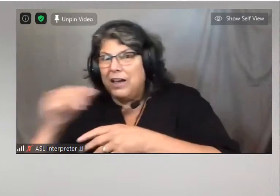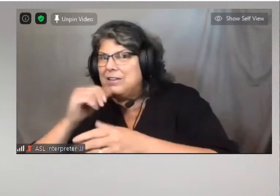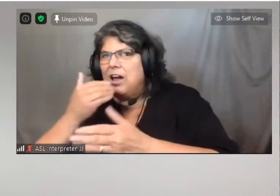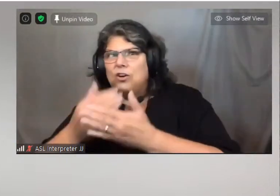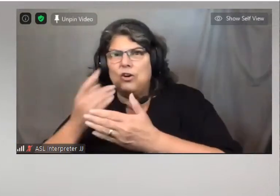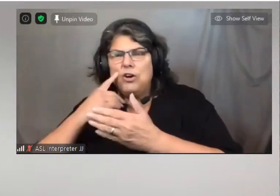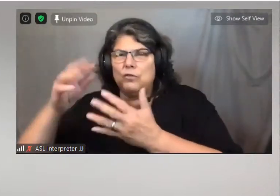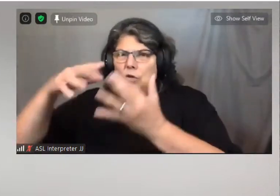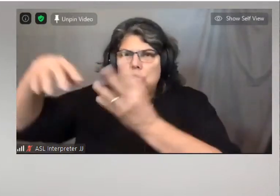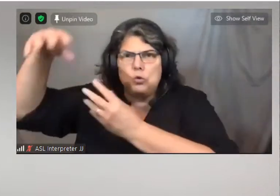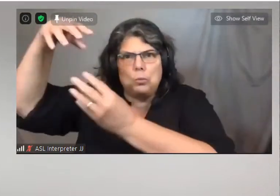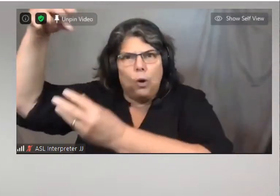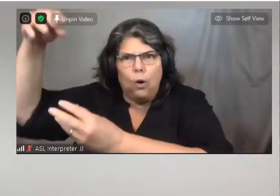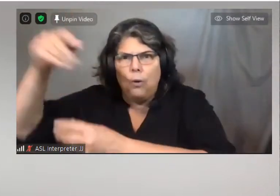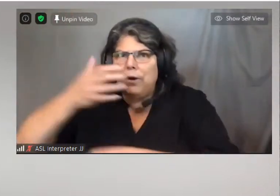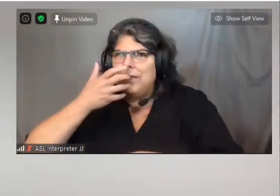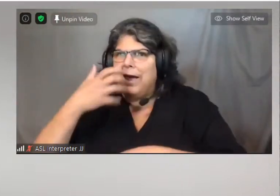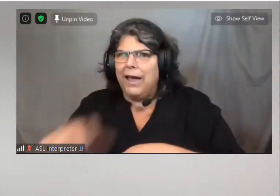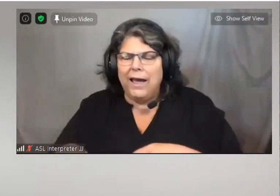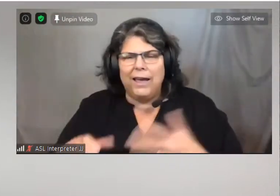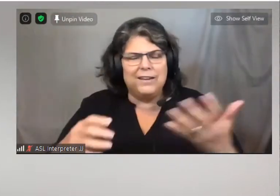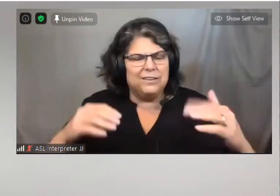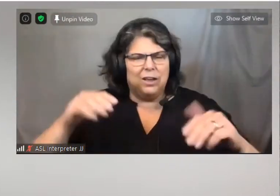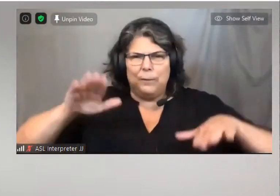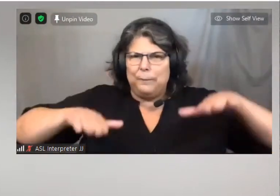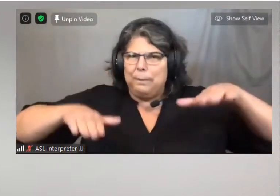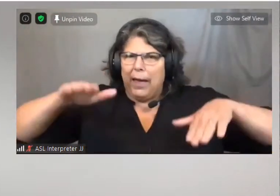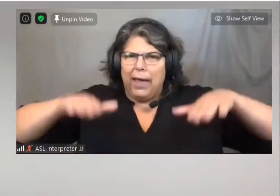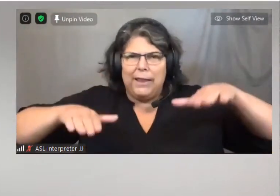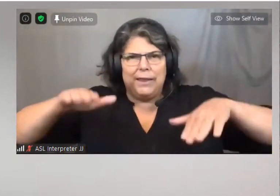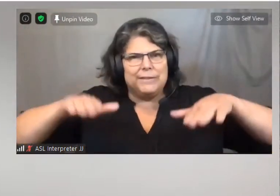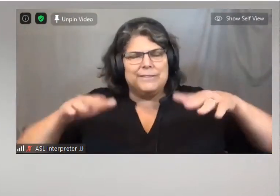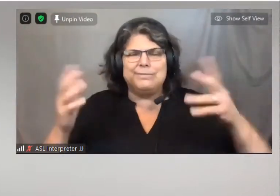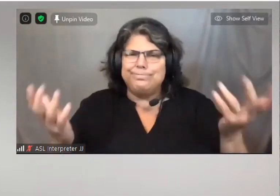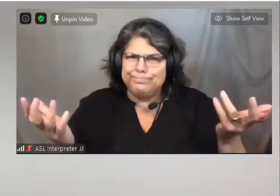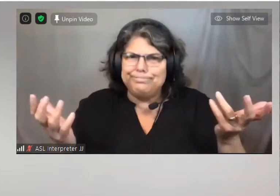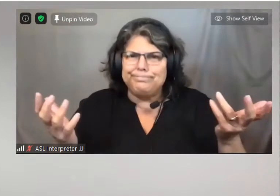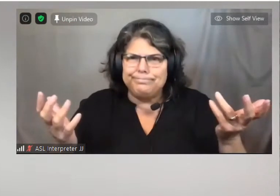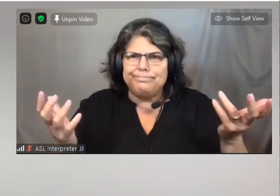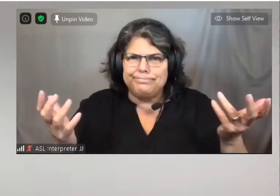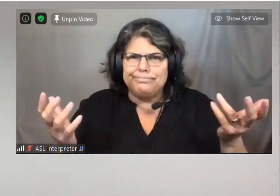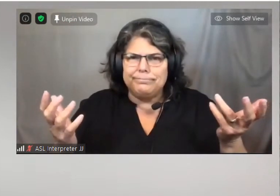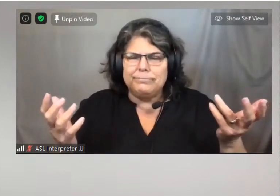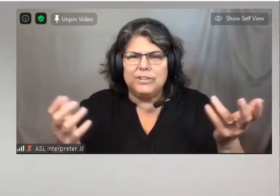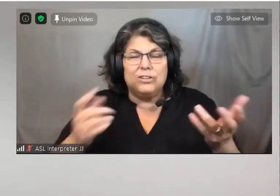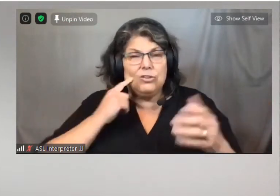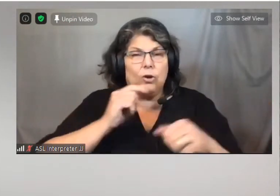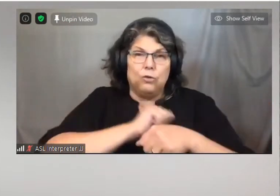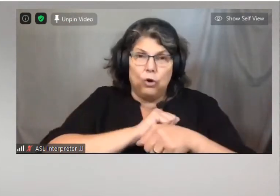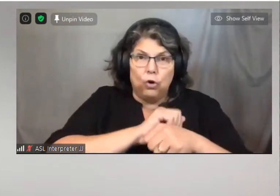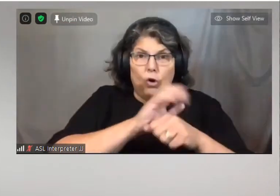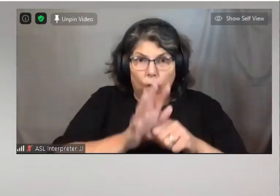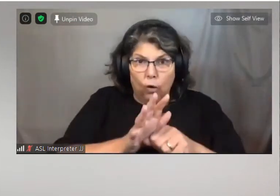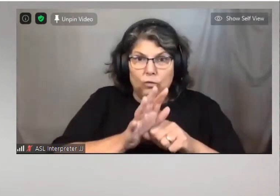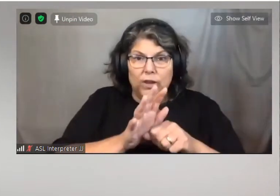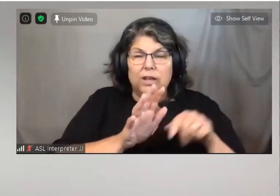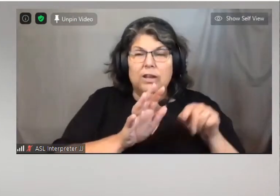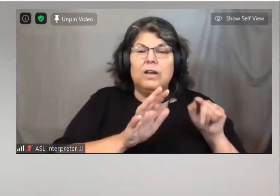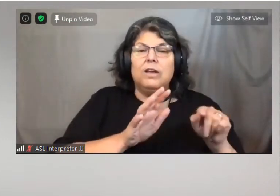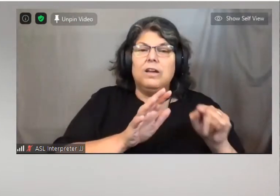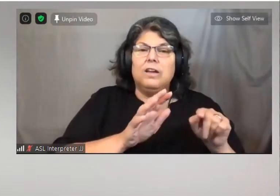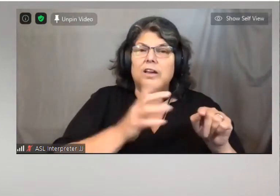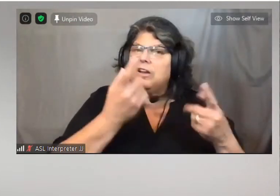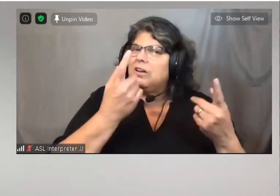we're balancing. The main thing to remember for COVID is, try and not have